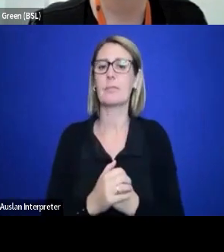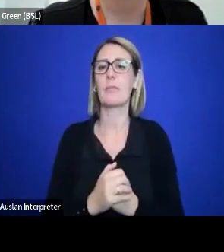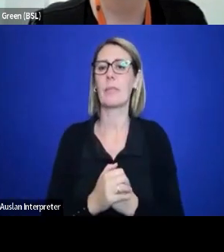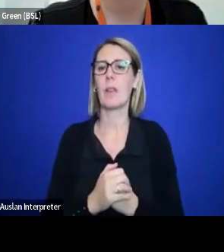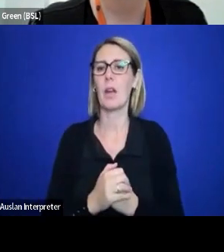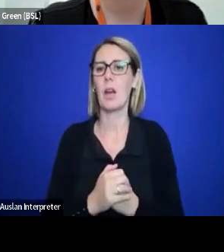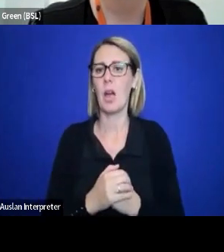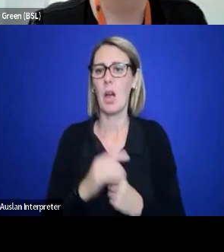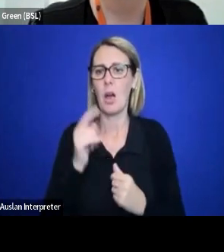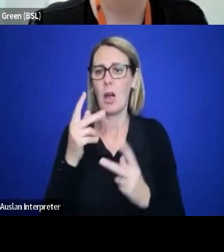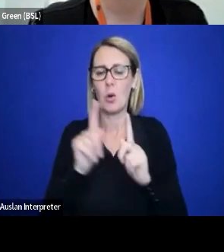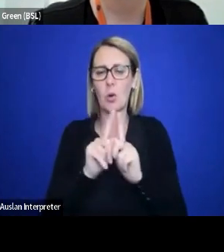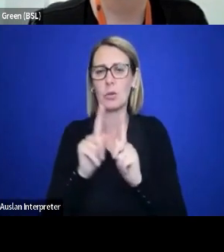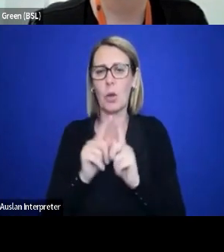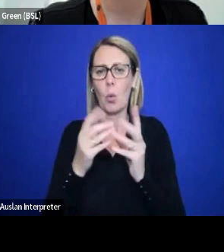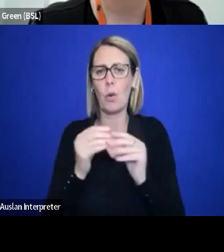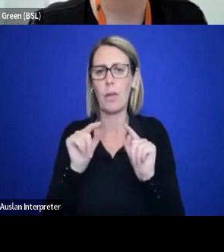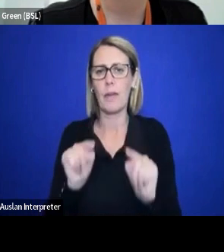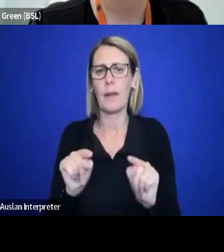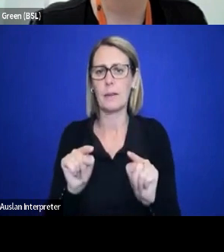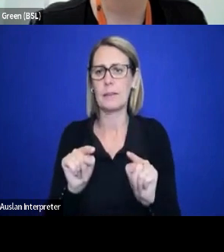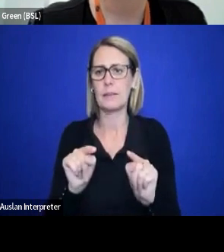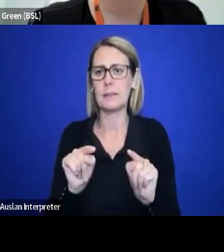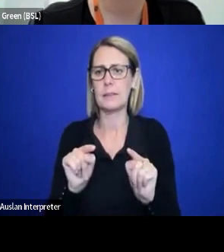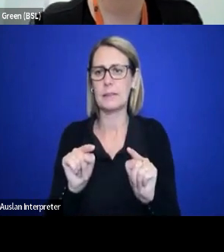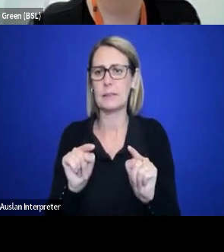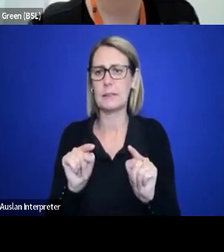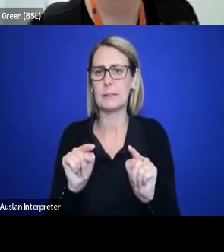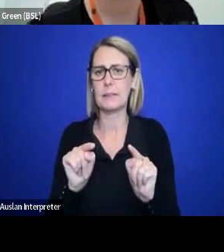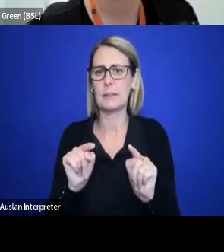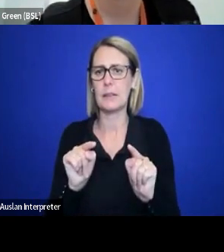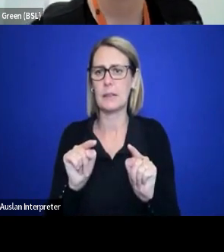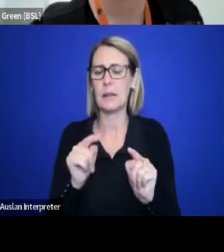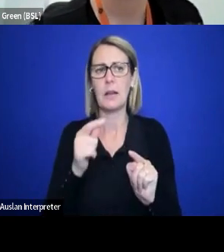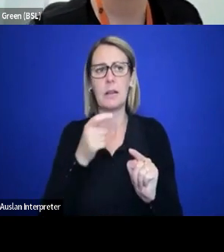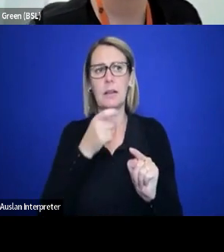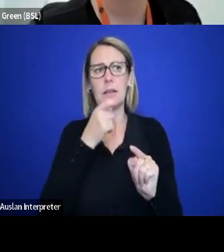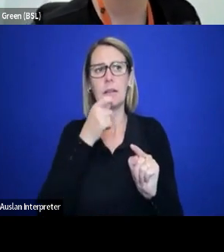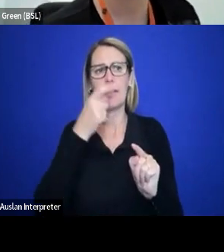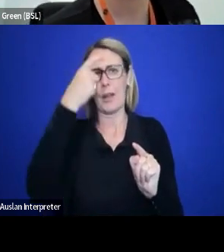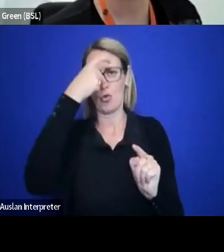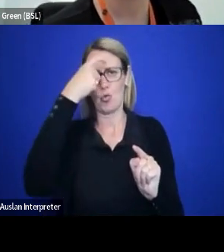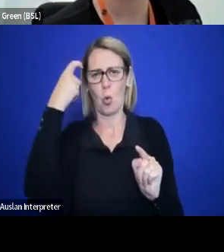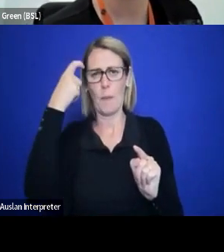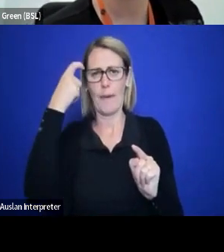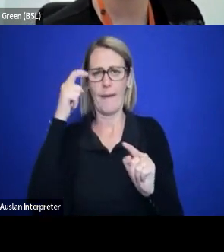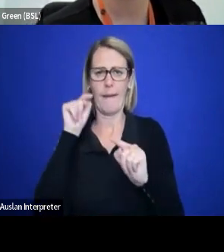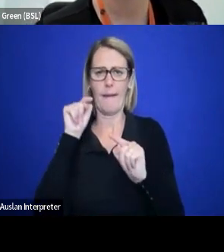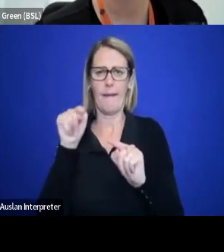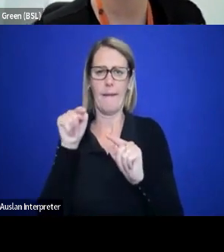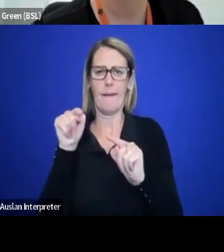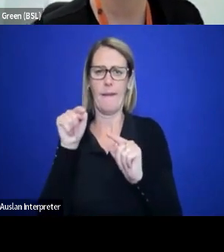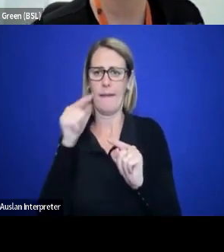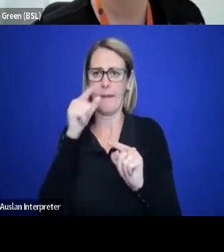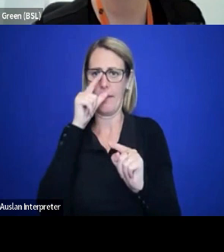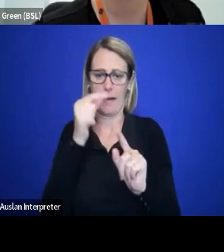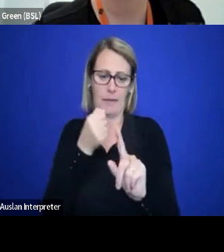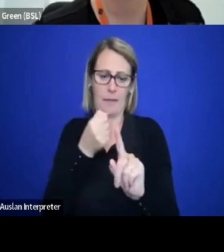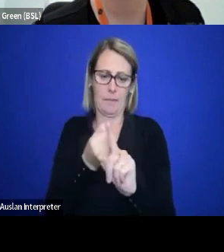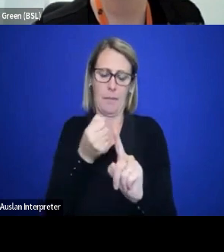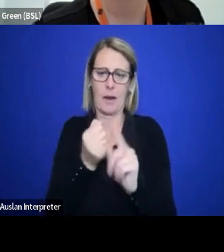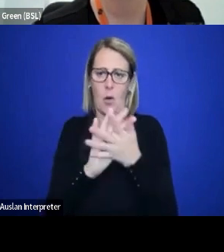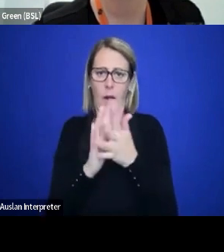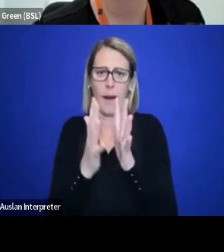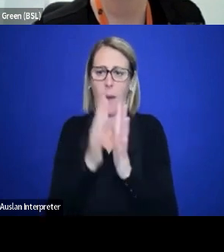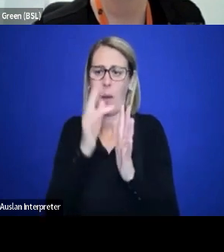and what comes with that often is a level of trauma that can sometimes impact on how